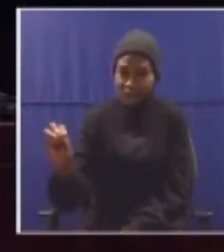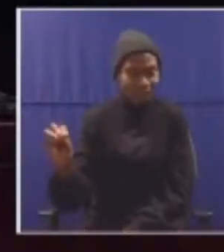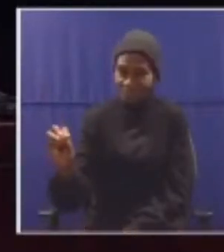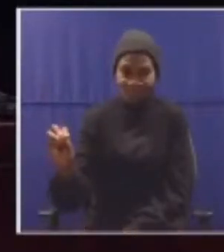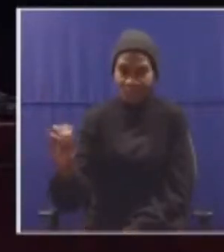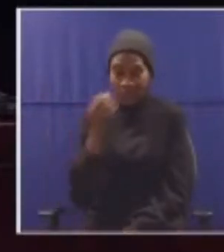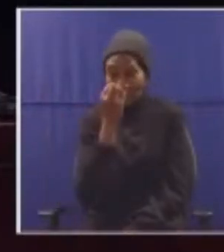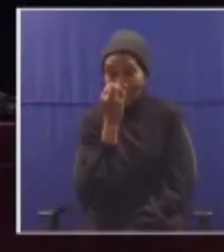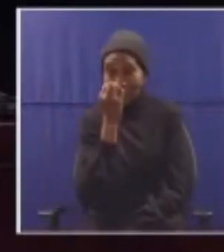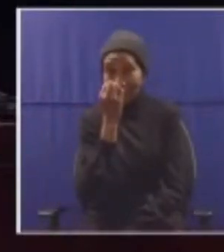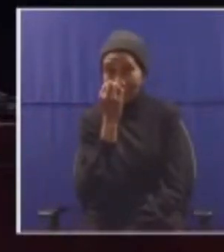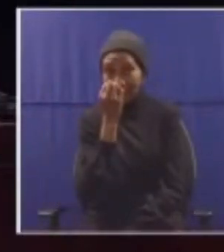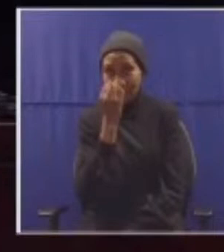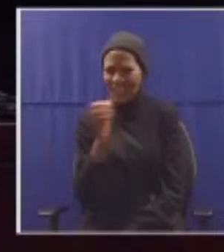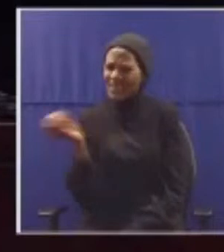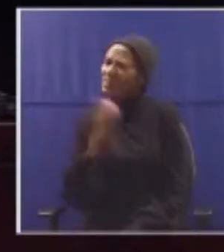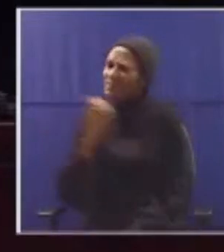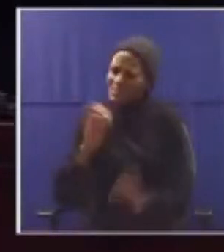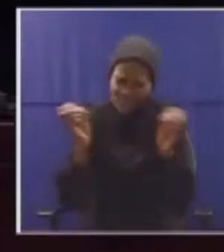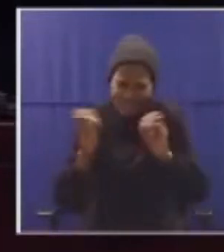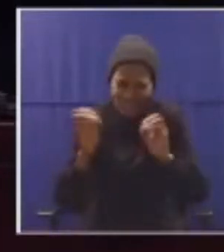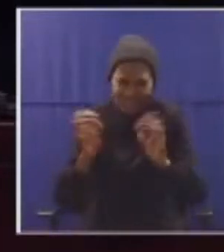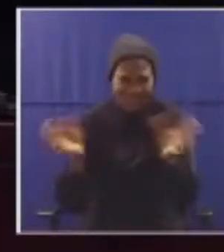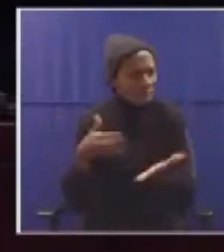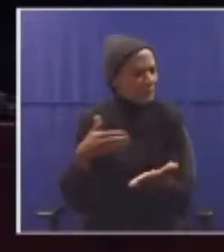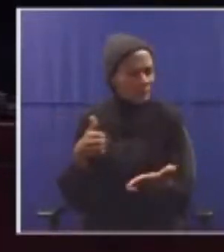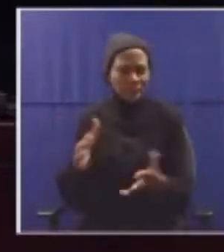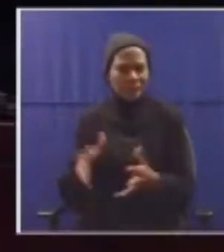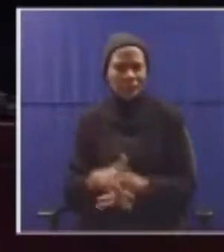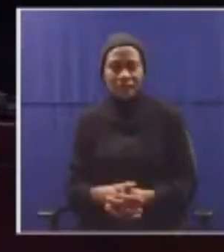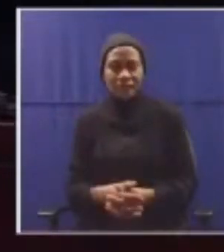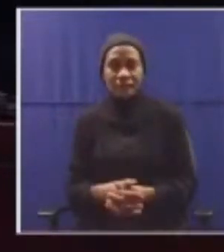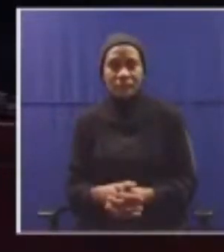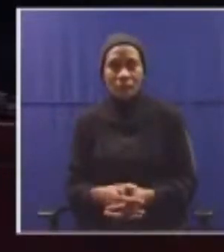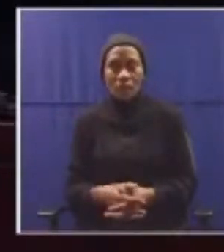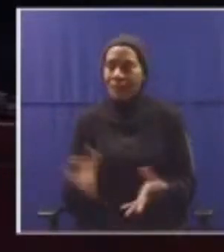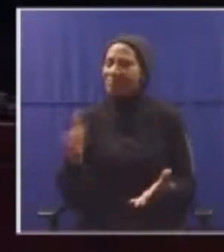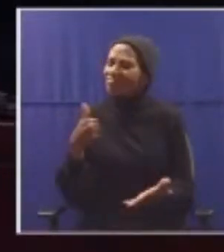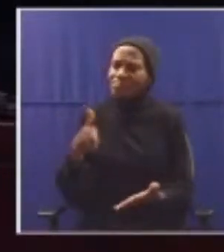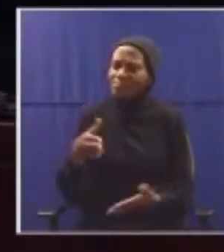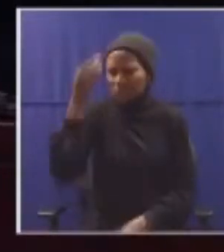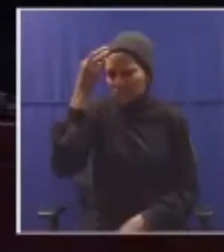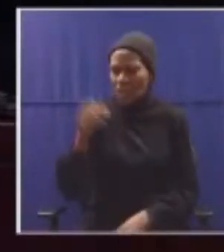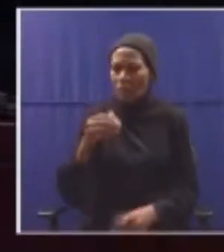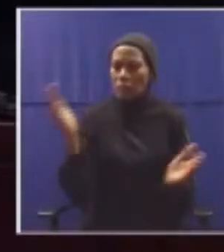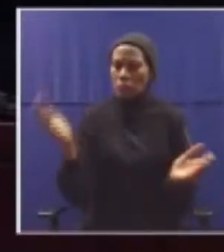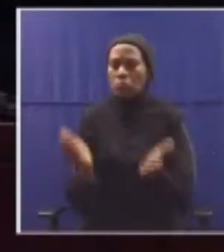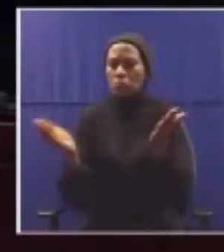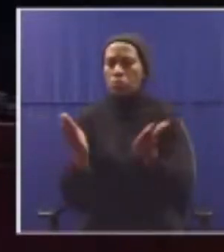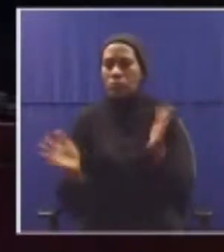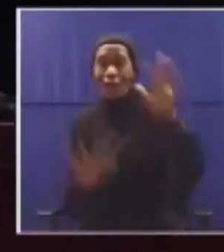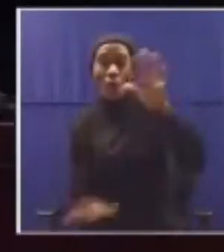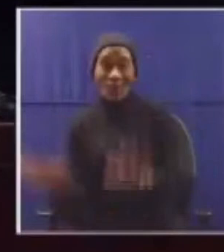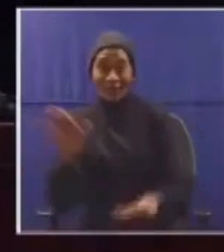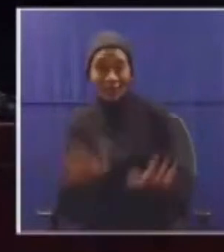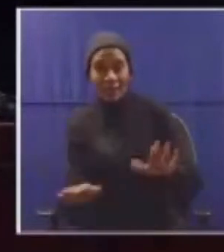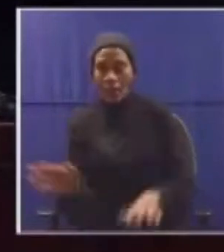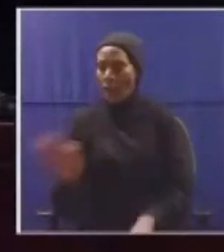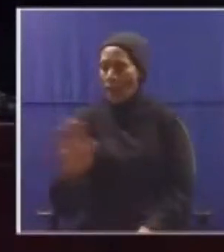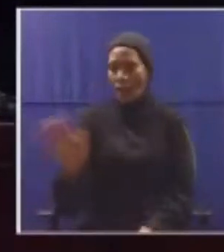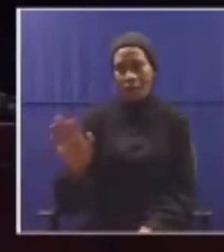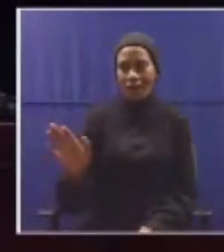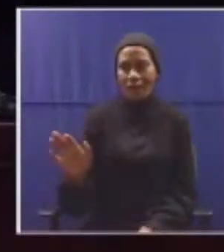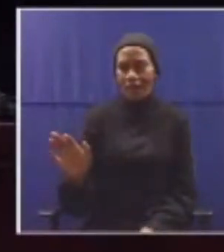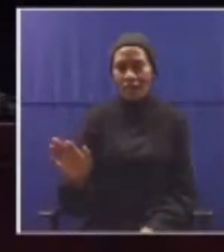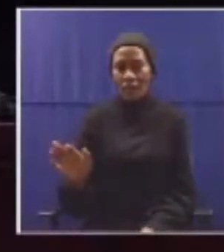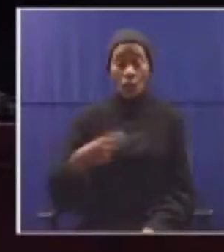I think it doesn't exist. There's no government that promotes disorder. So we are